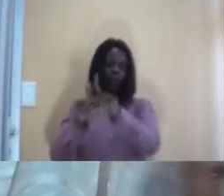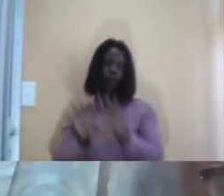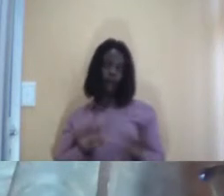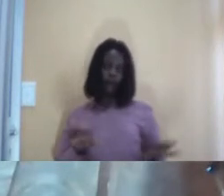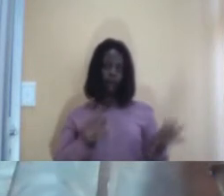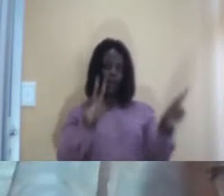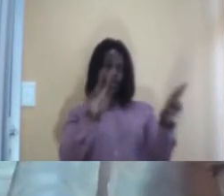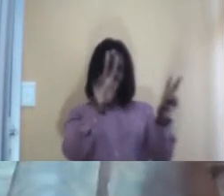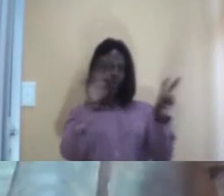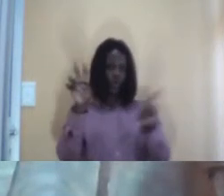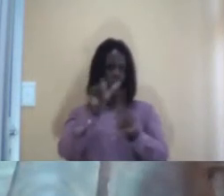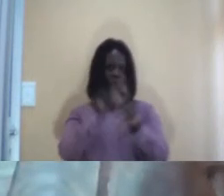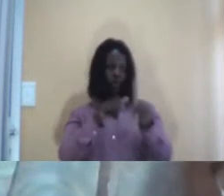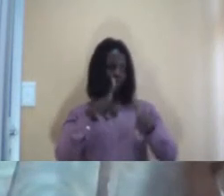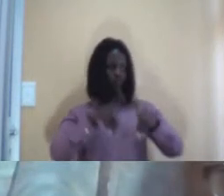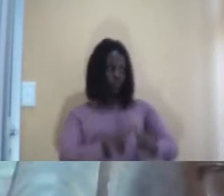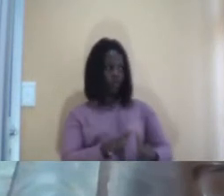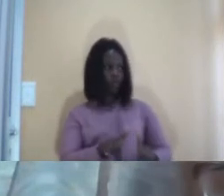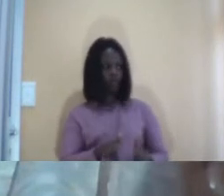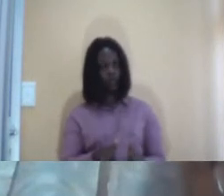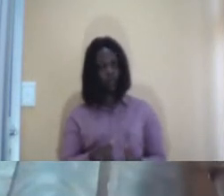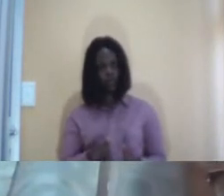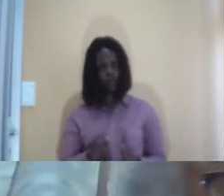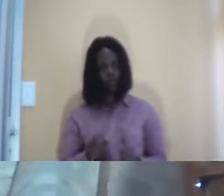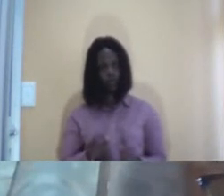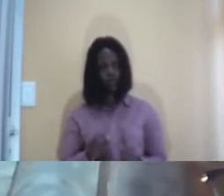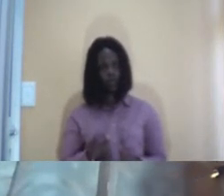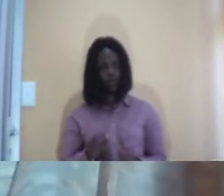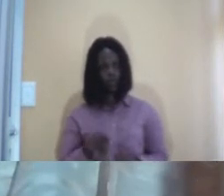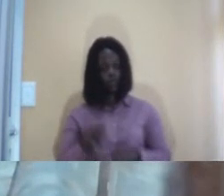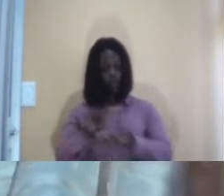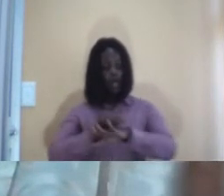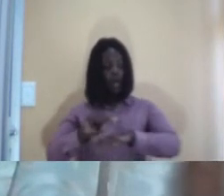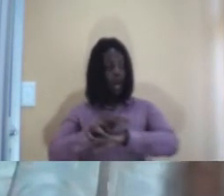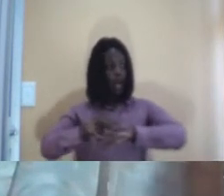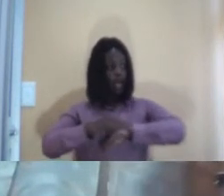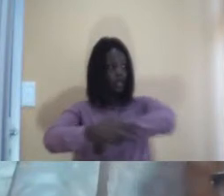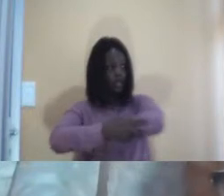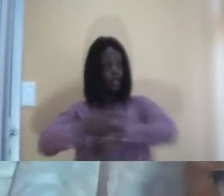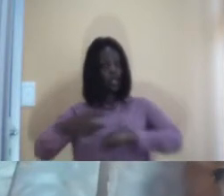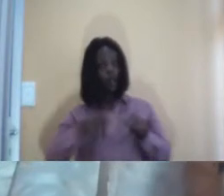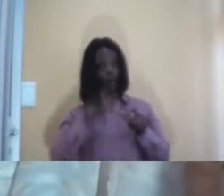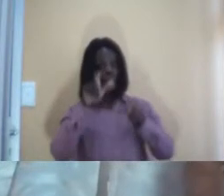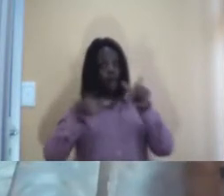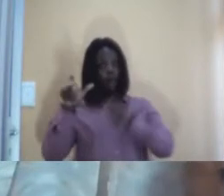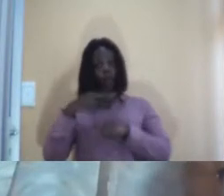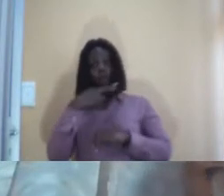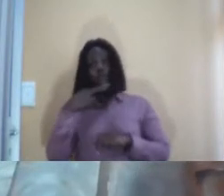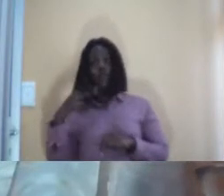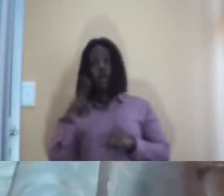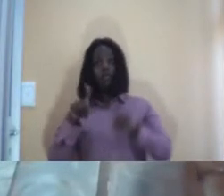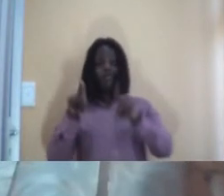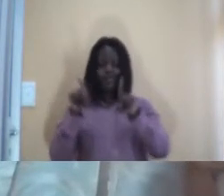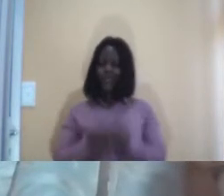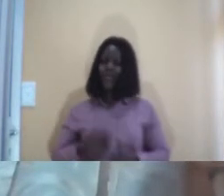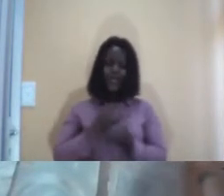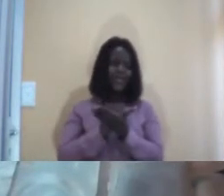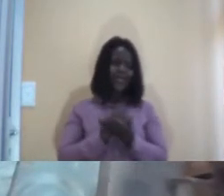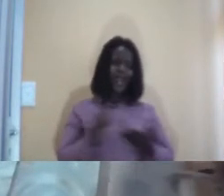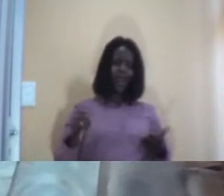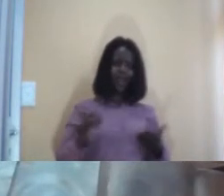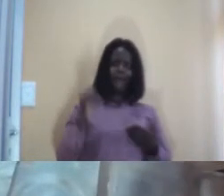subject, Chairperson, stealing land from original owners is a sin that will never